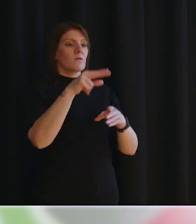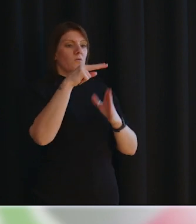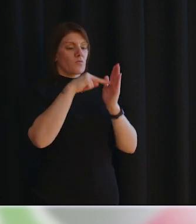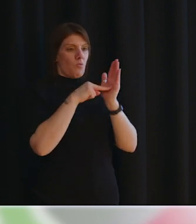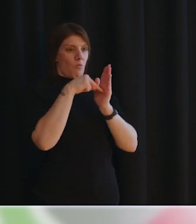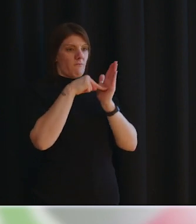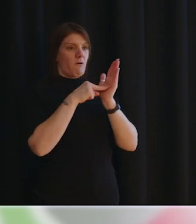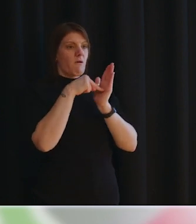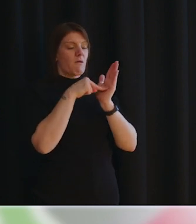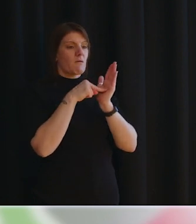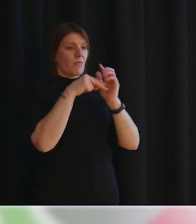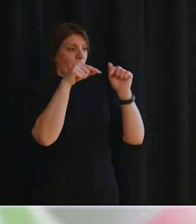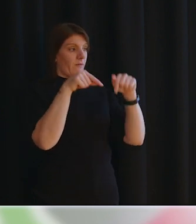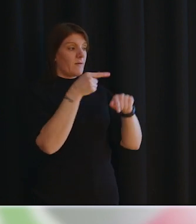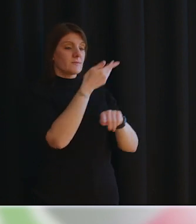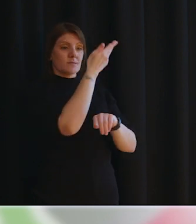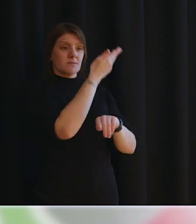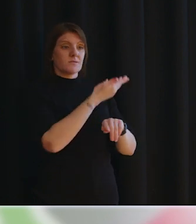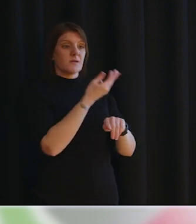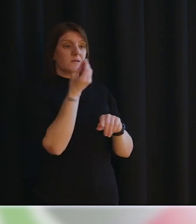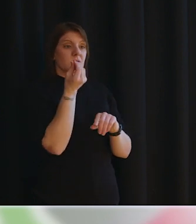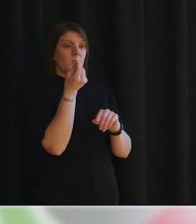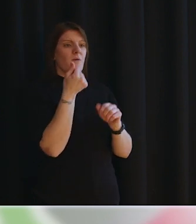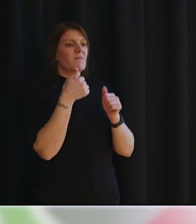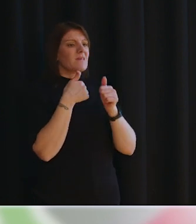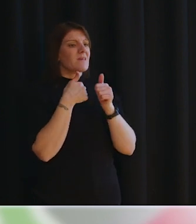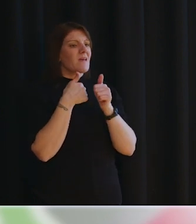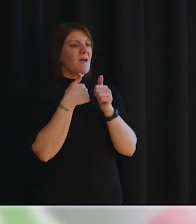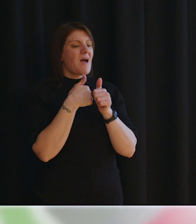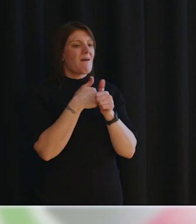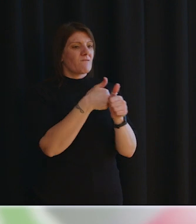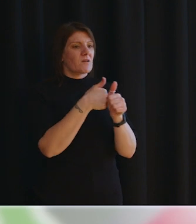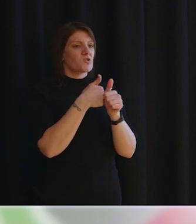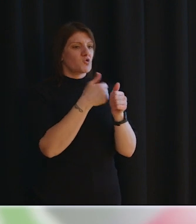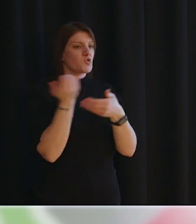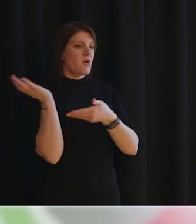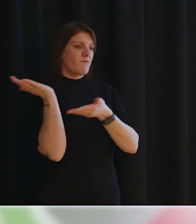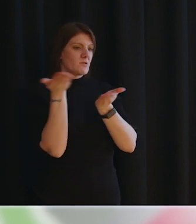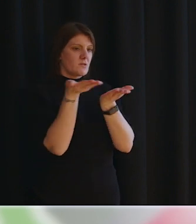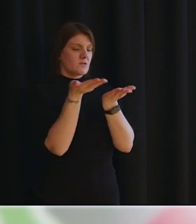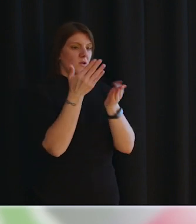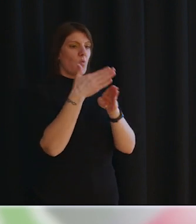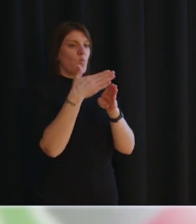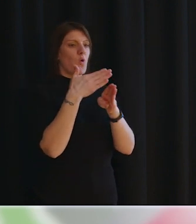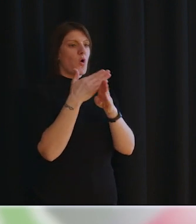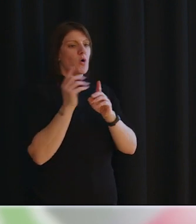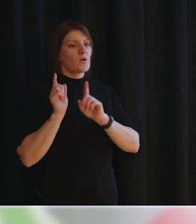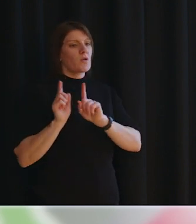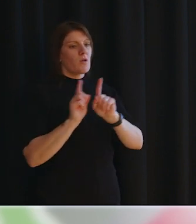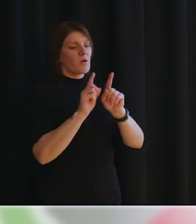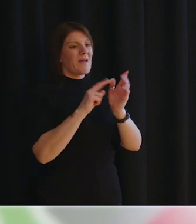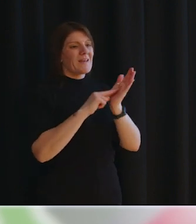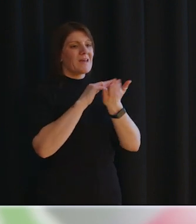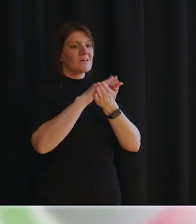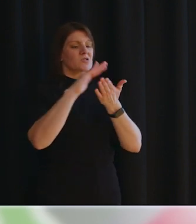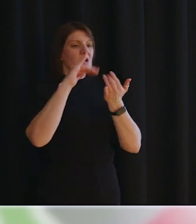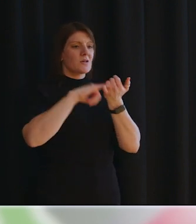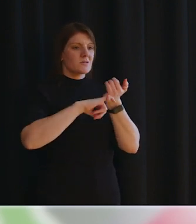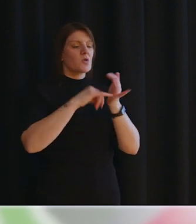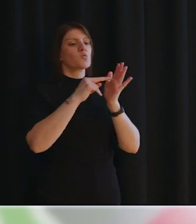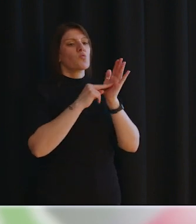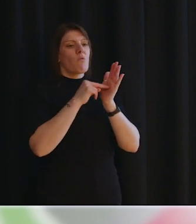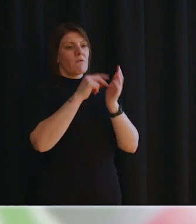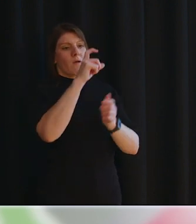of the advocacy services that work alongside NHS, work alongside Norfolk